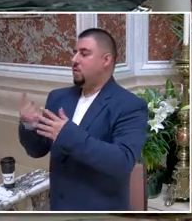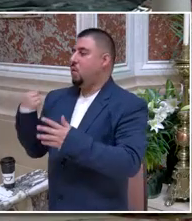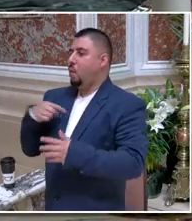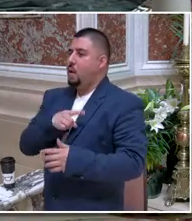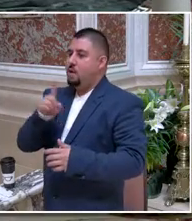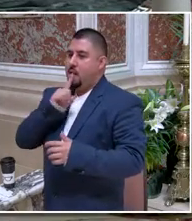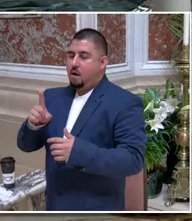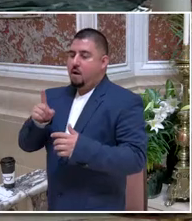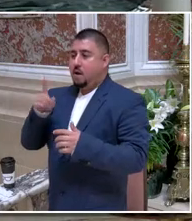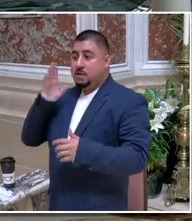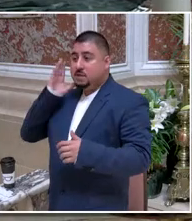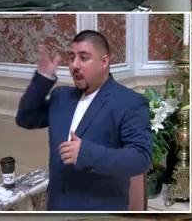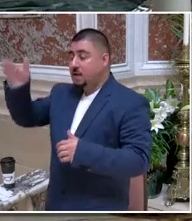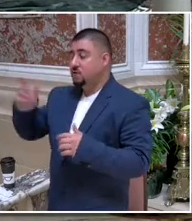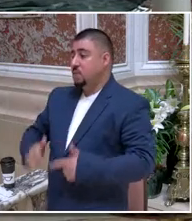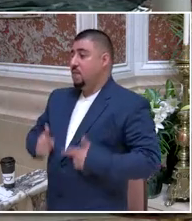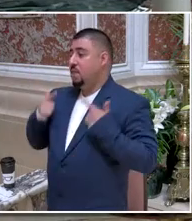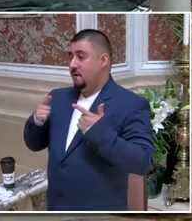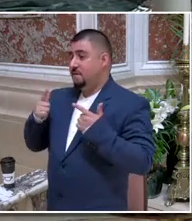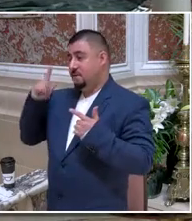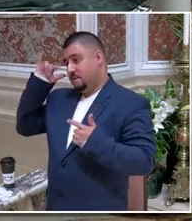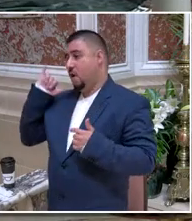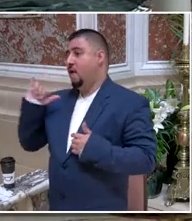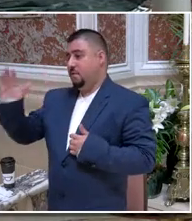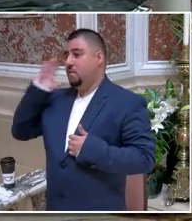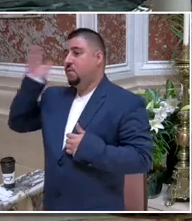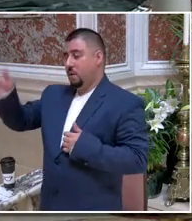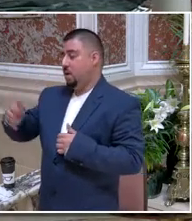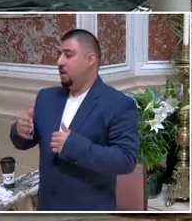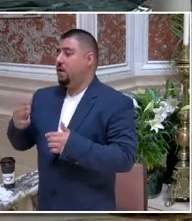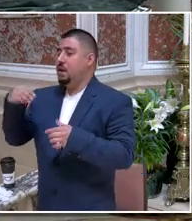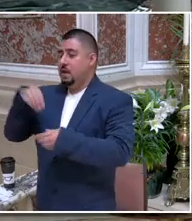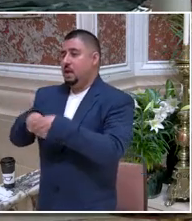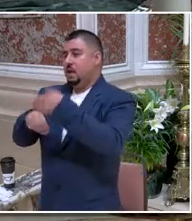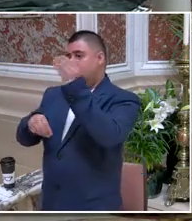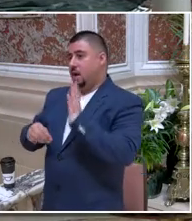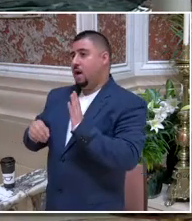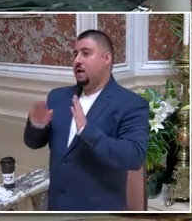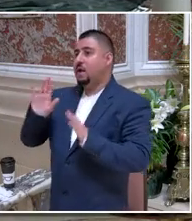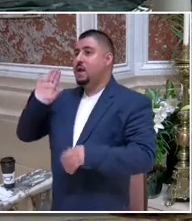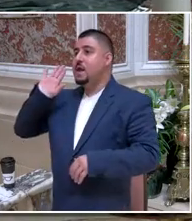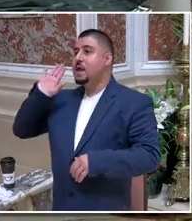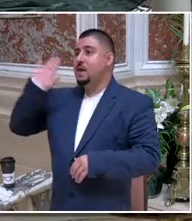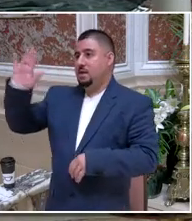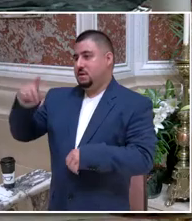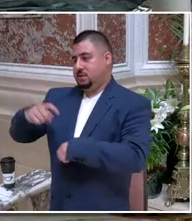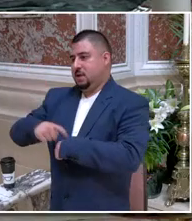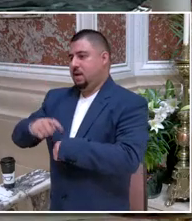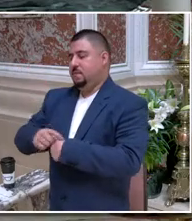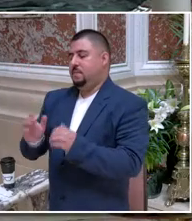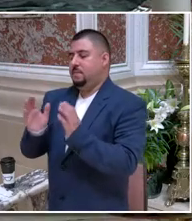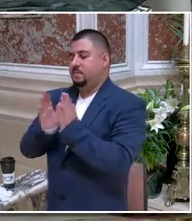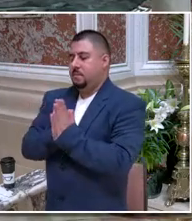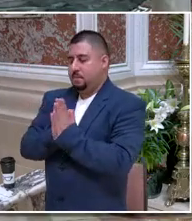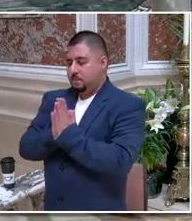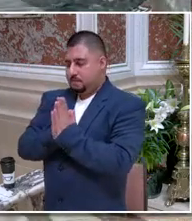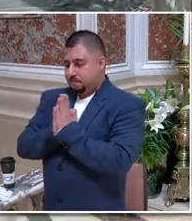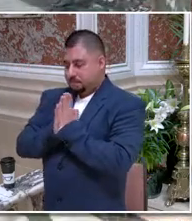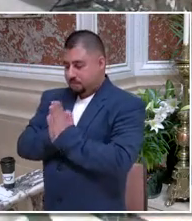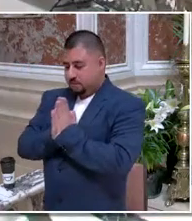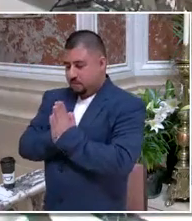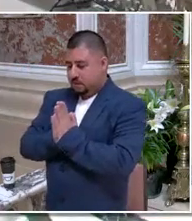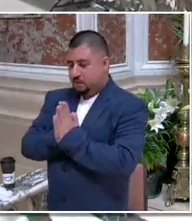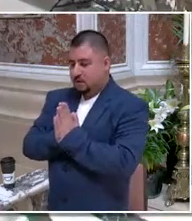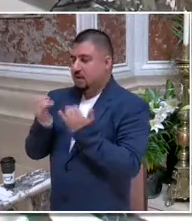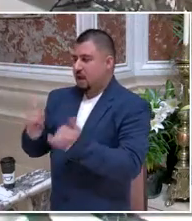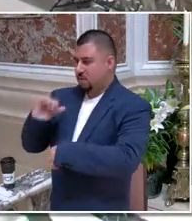are destined to live forever in God's time. Amen.